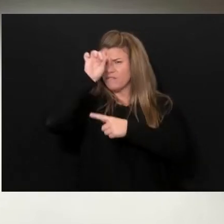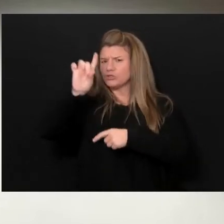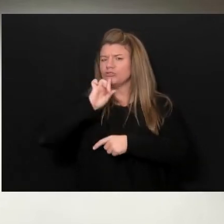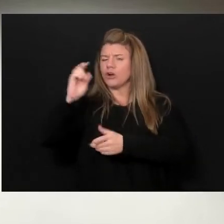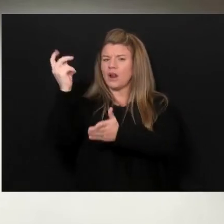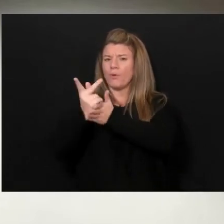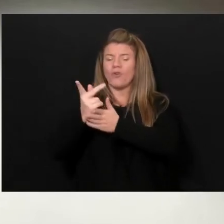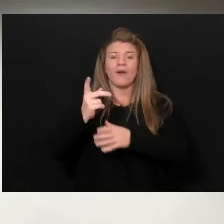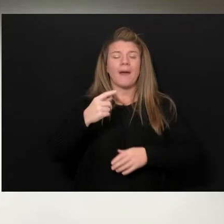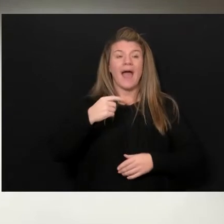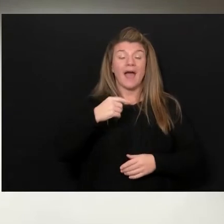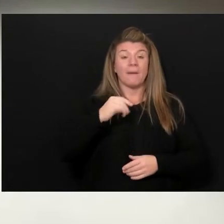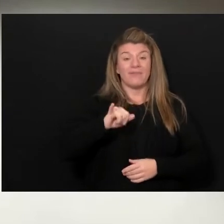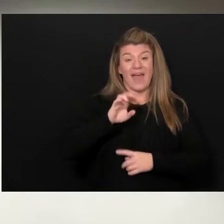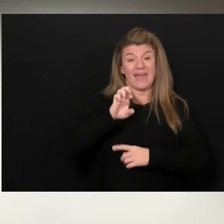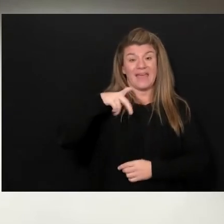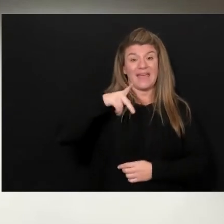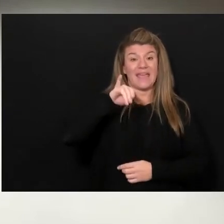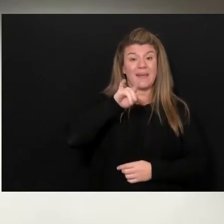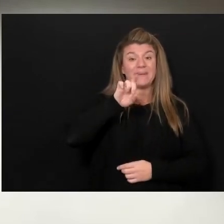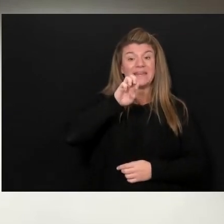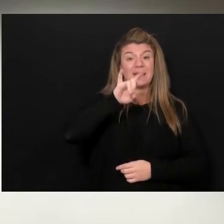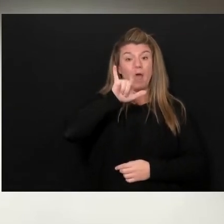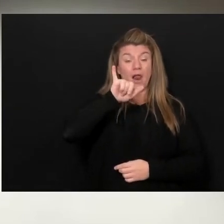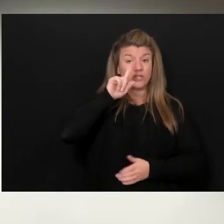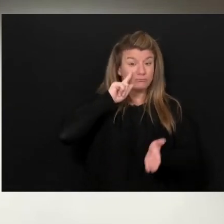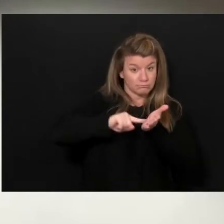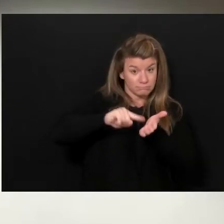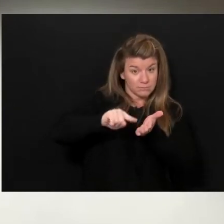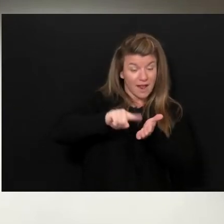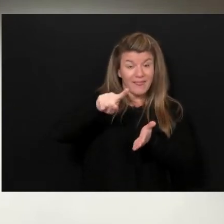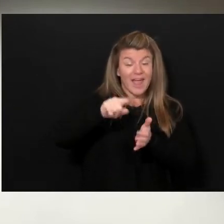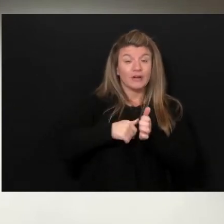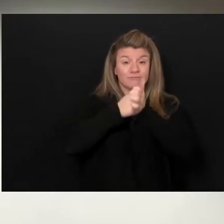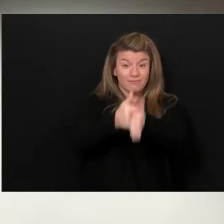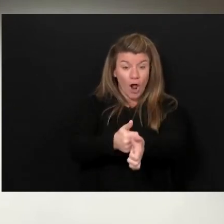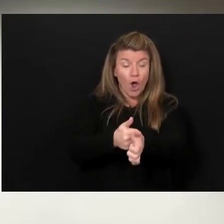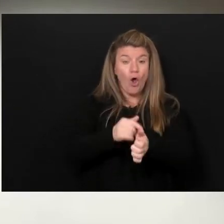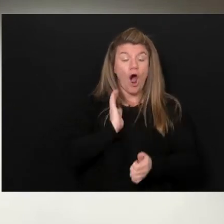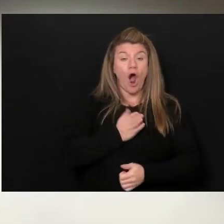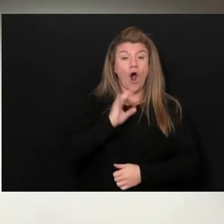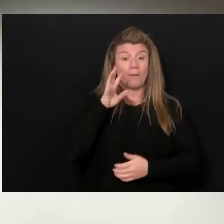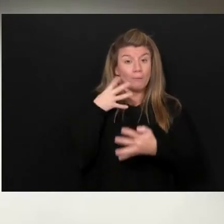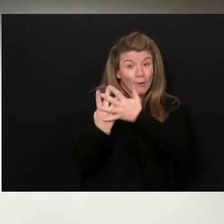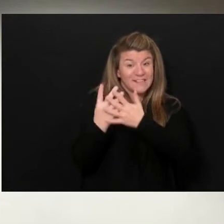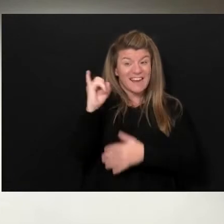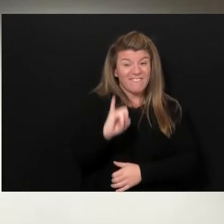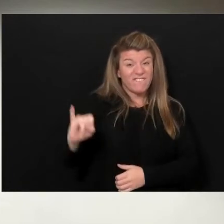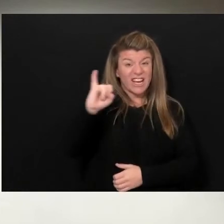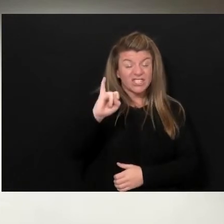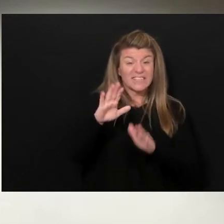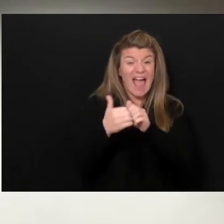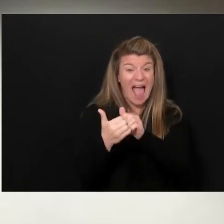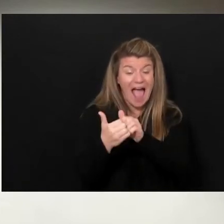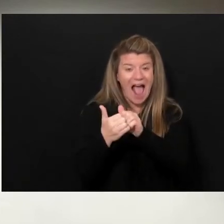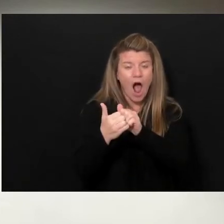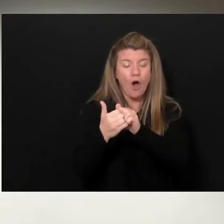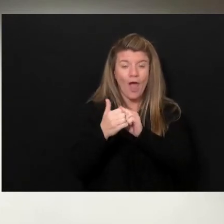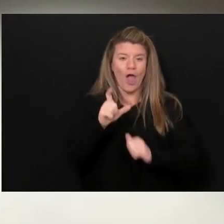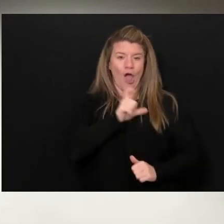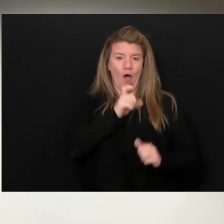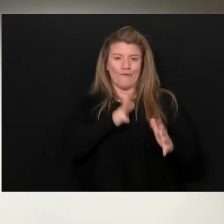that epidemiology data shows that the bulk of the infections in our prisons are coming from